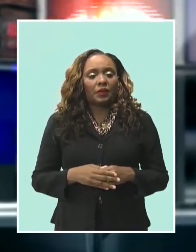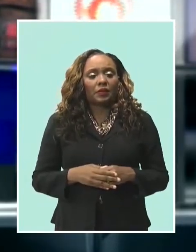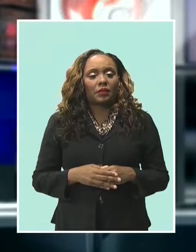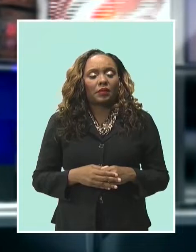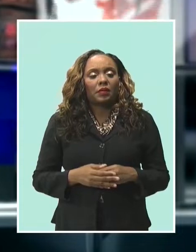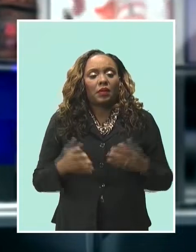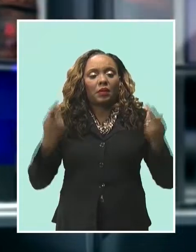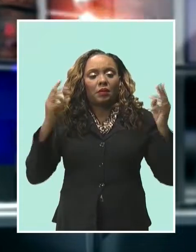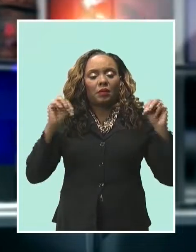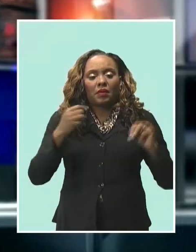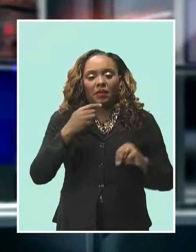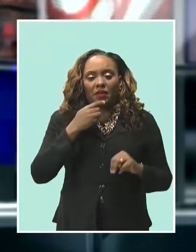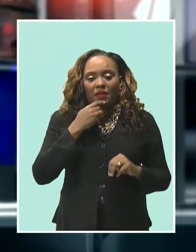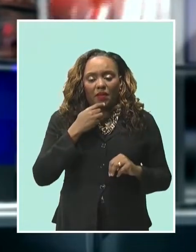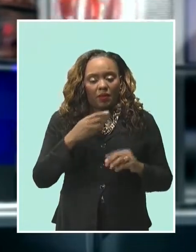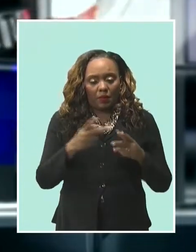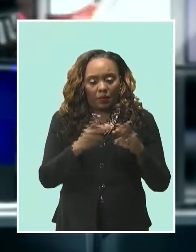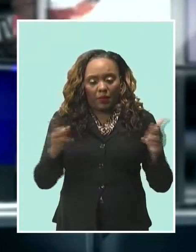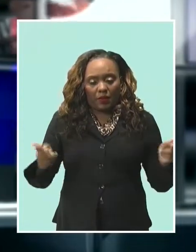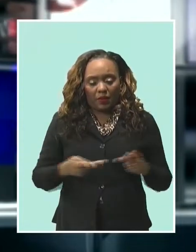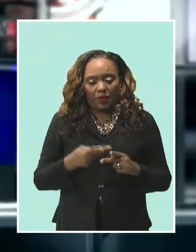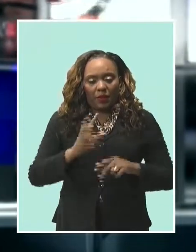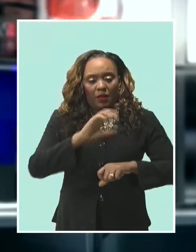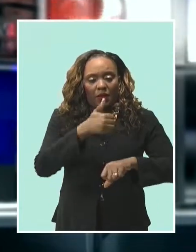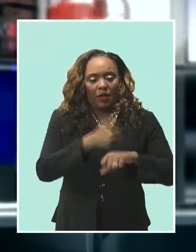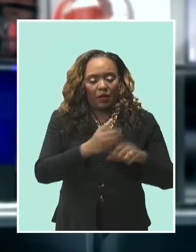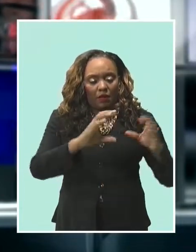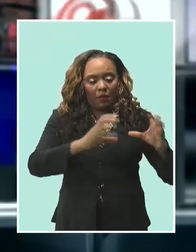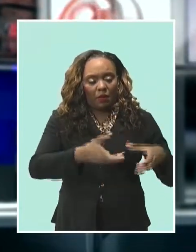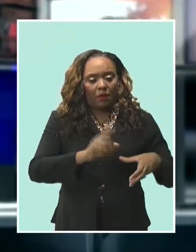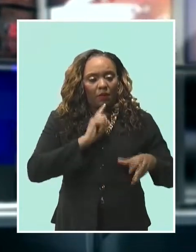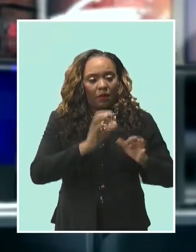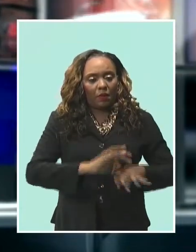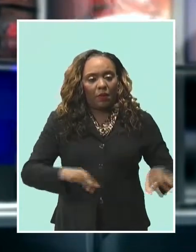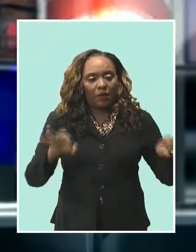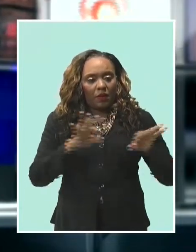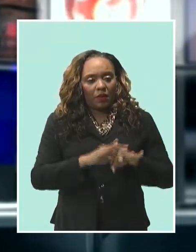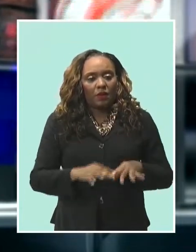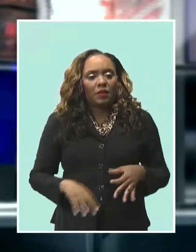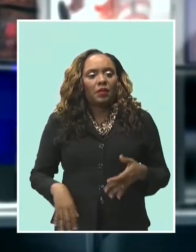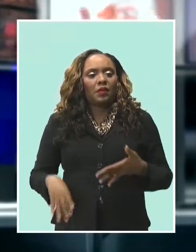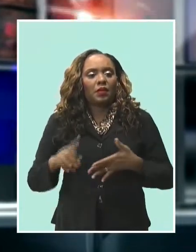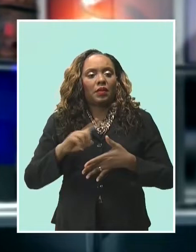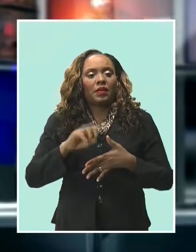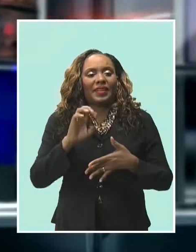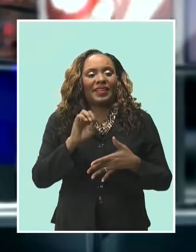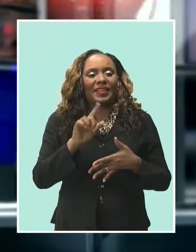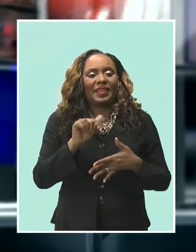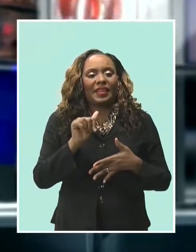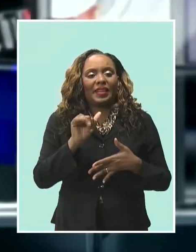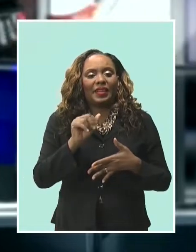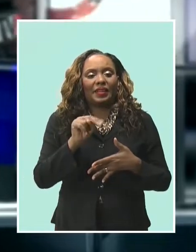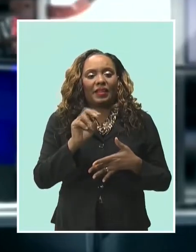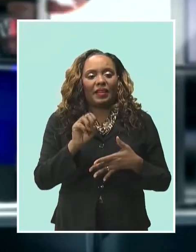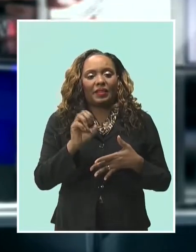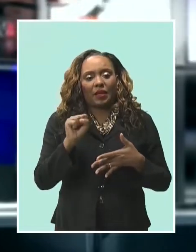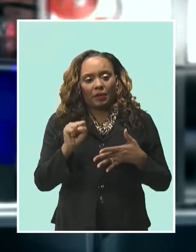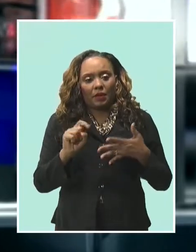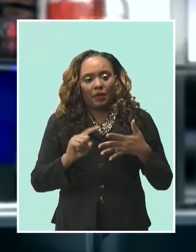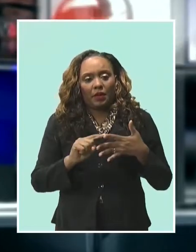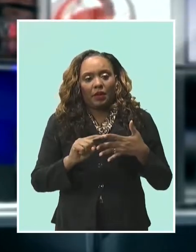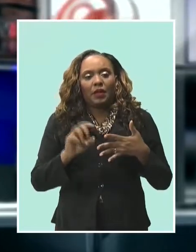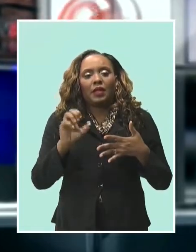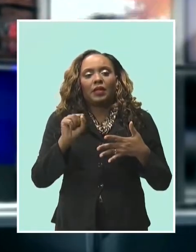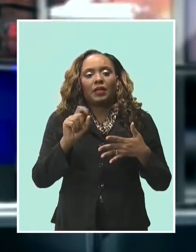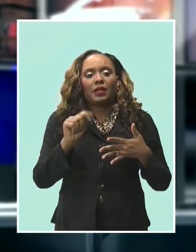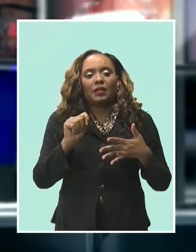and isolation facilities ready is essential. So the Elaine Scantlebury Centre, the St. Lucie District Hospital, and the